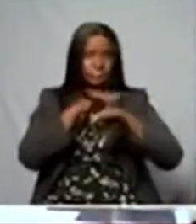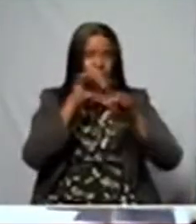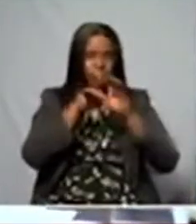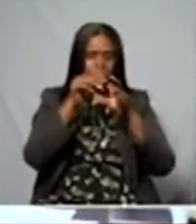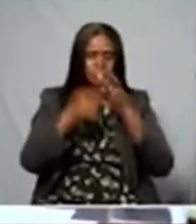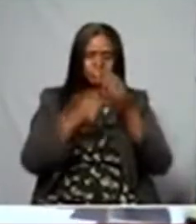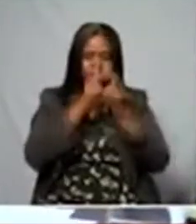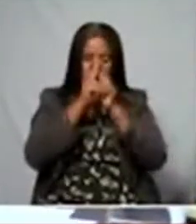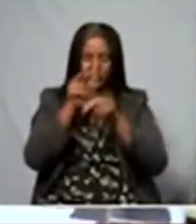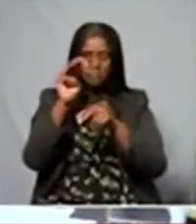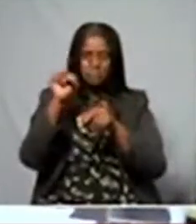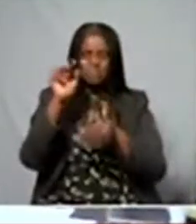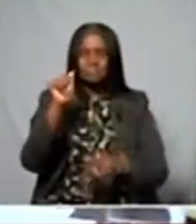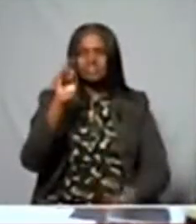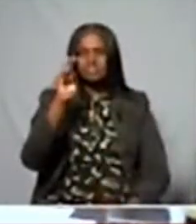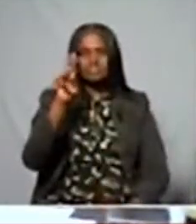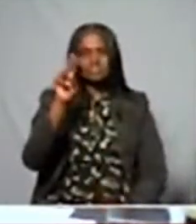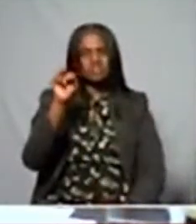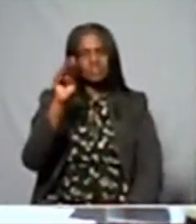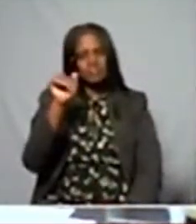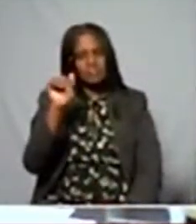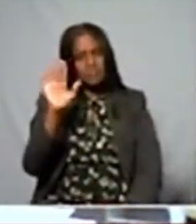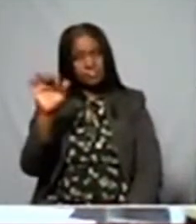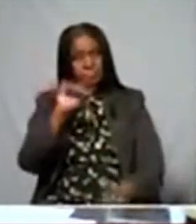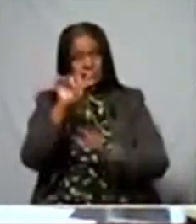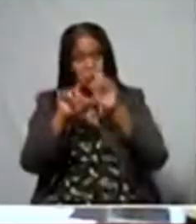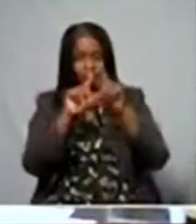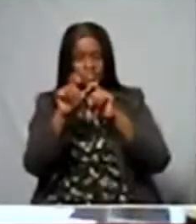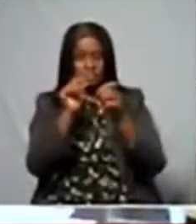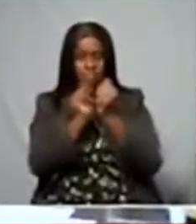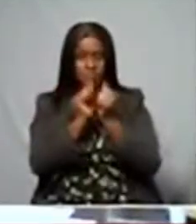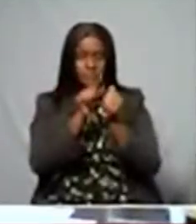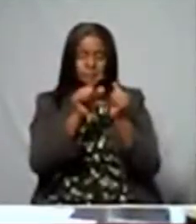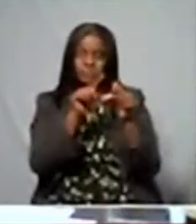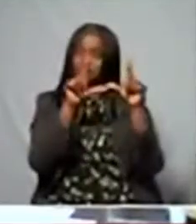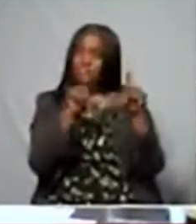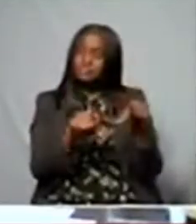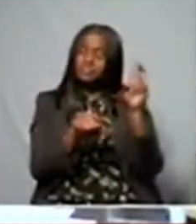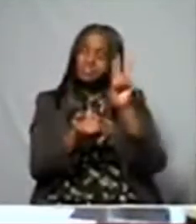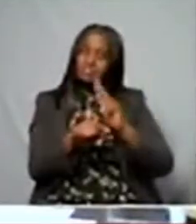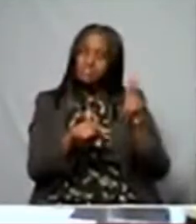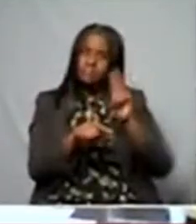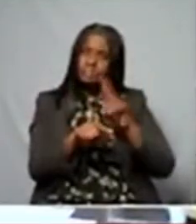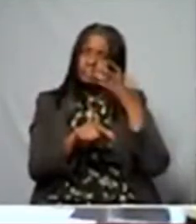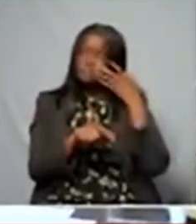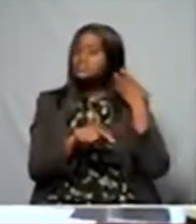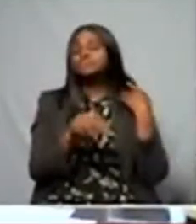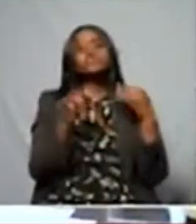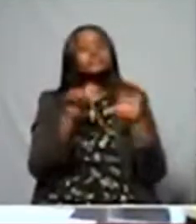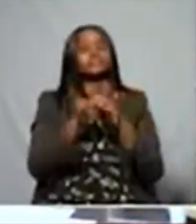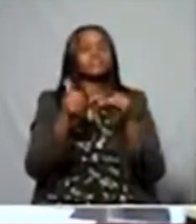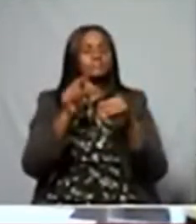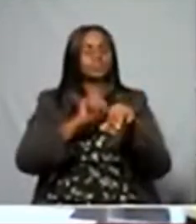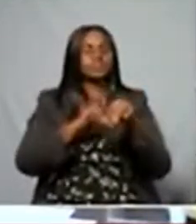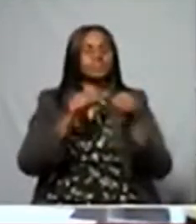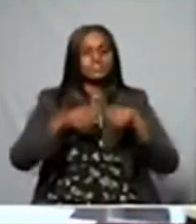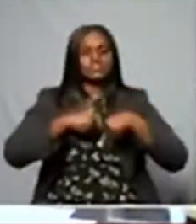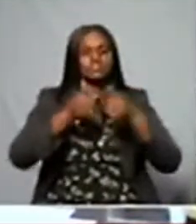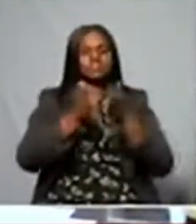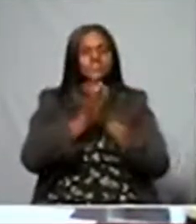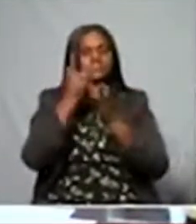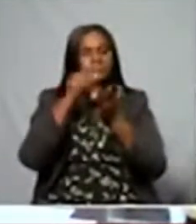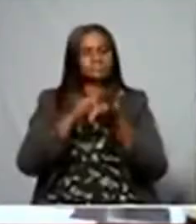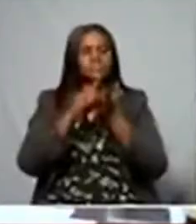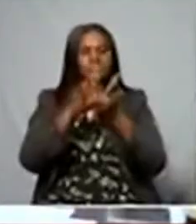Honorable Mabomba's question was regarding the low absorption. In the meantime, we are requesting for donor